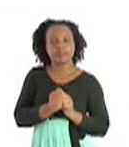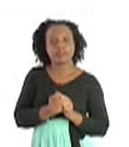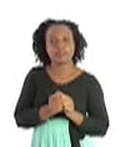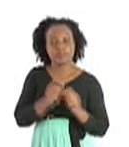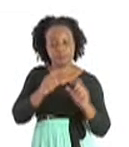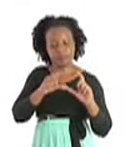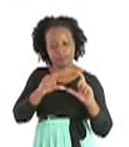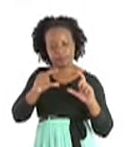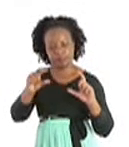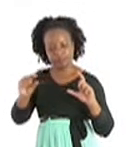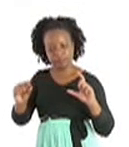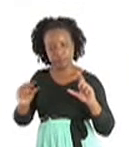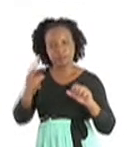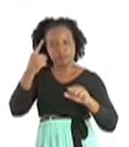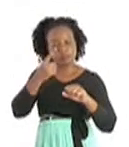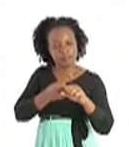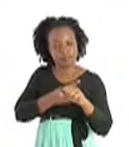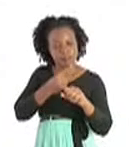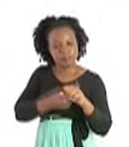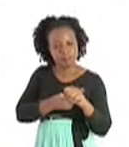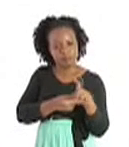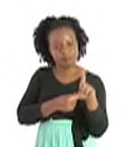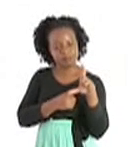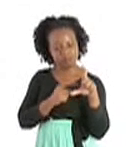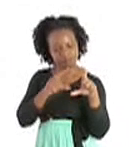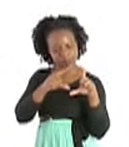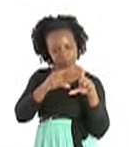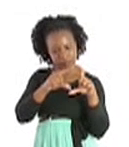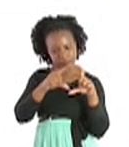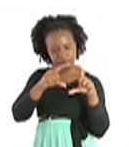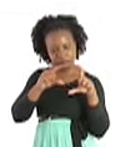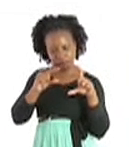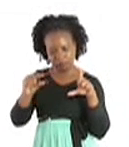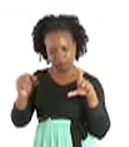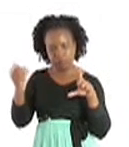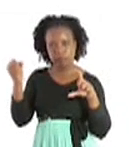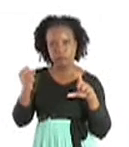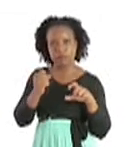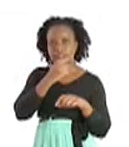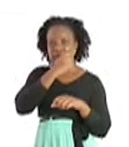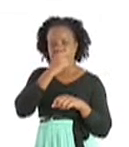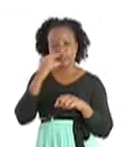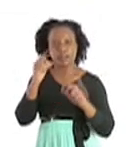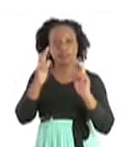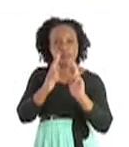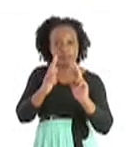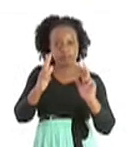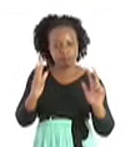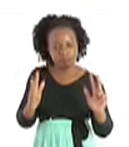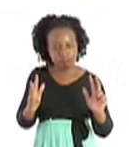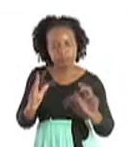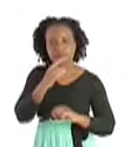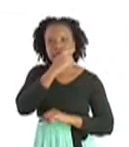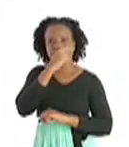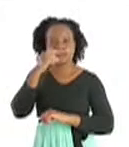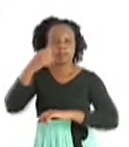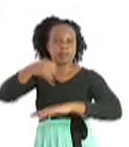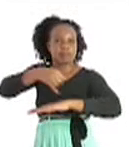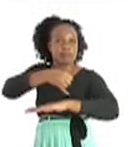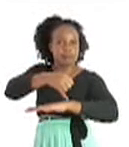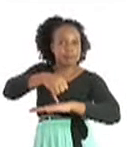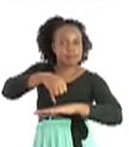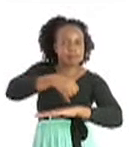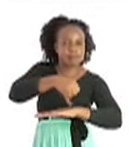always capitalize the names of people, the names of places,